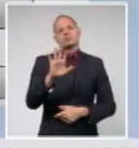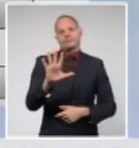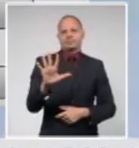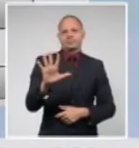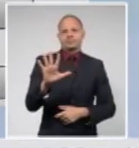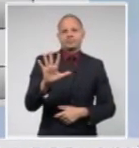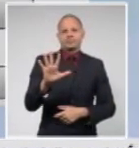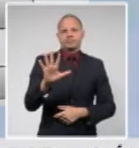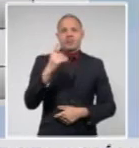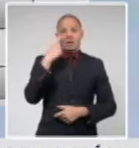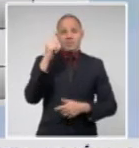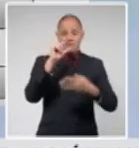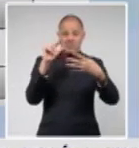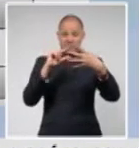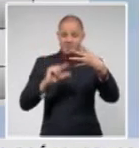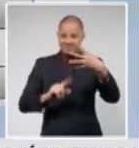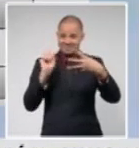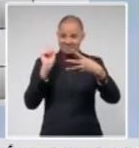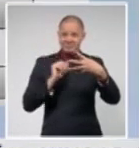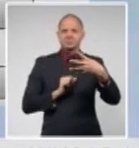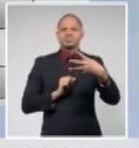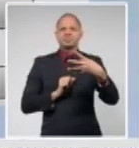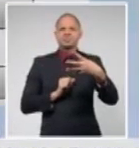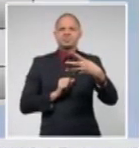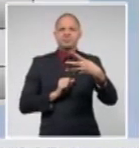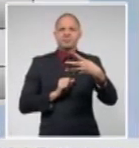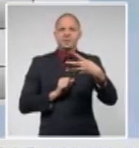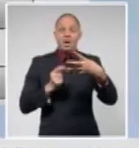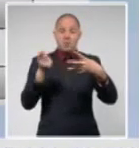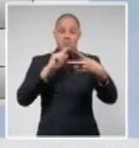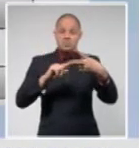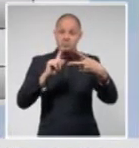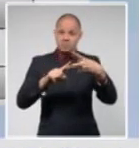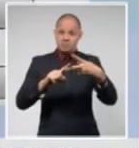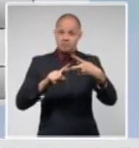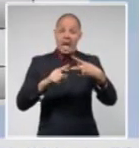continues to be present in the same 185 countries.